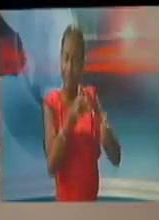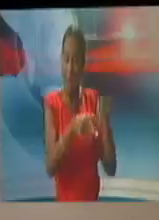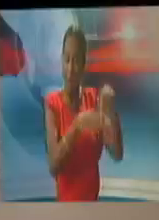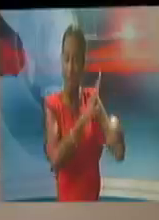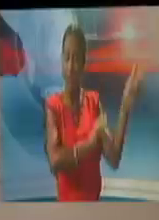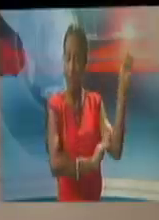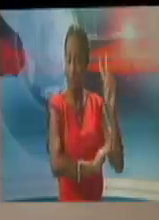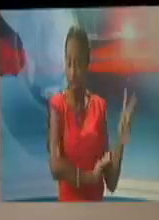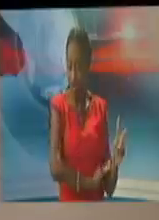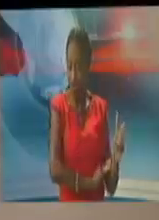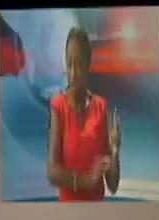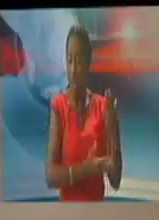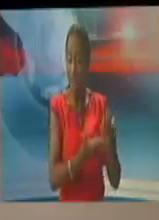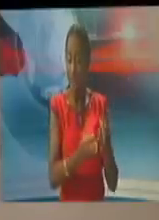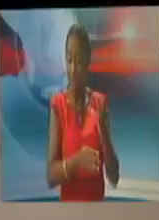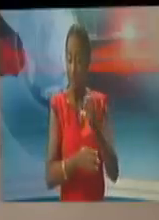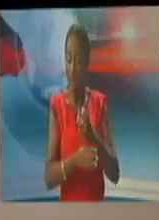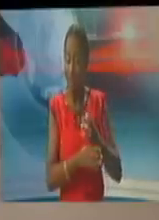Minister Deyalsingh, yes. Again,